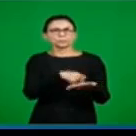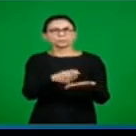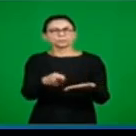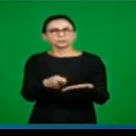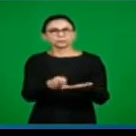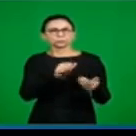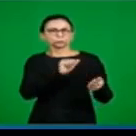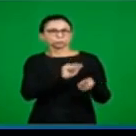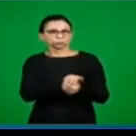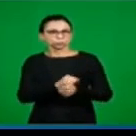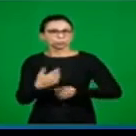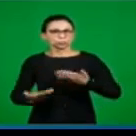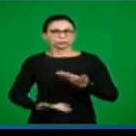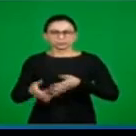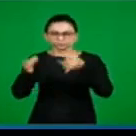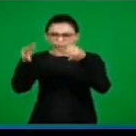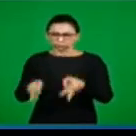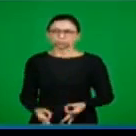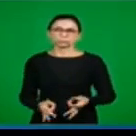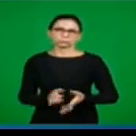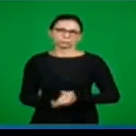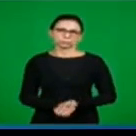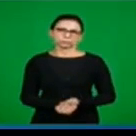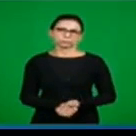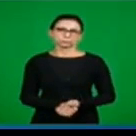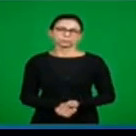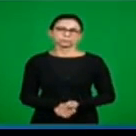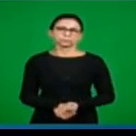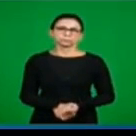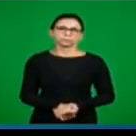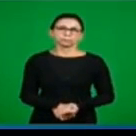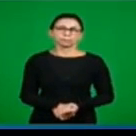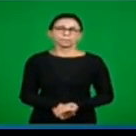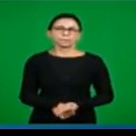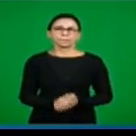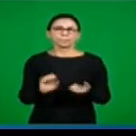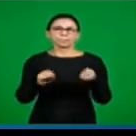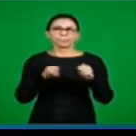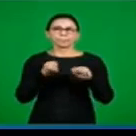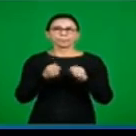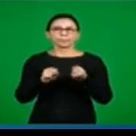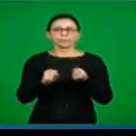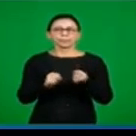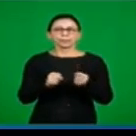this story of saving one saved forever doesn't exist.